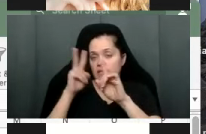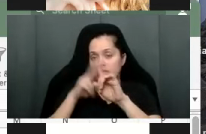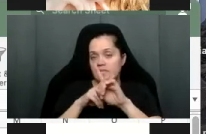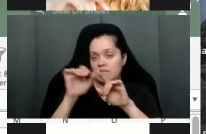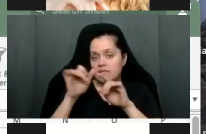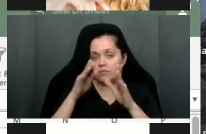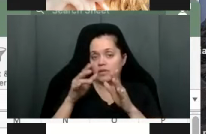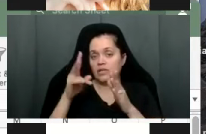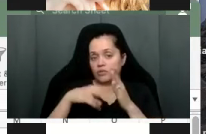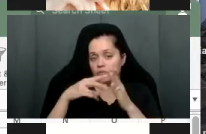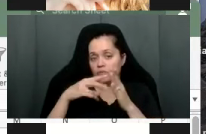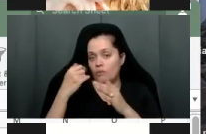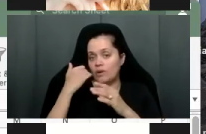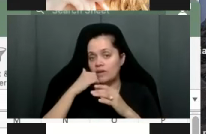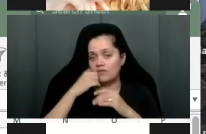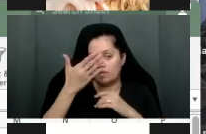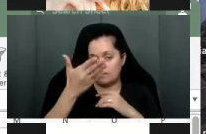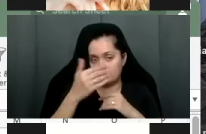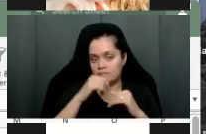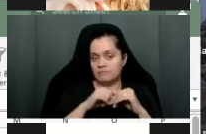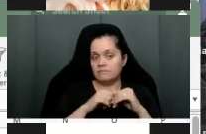would read one a day.